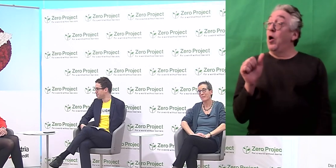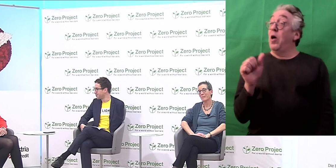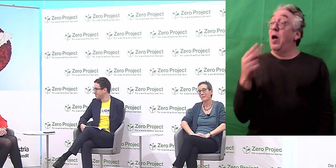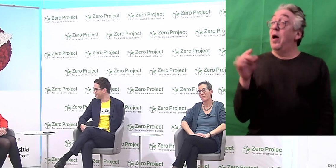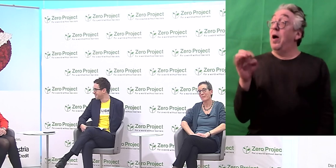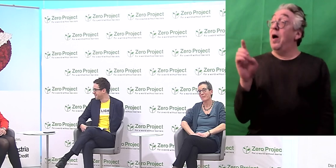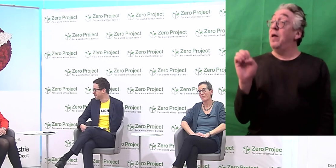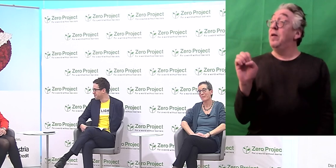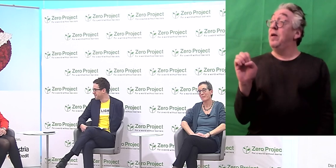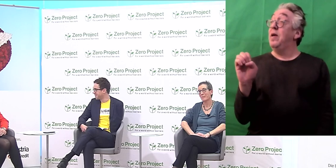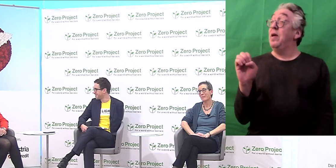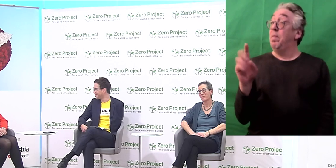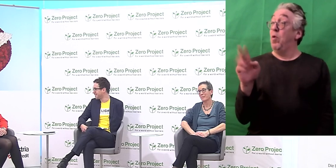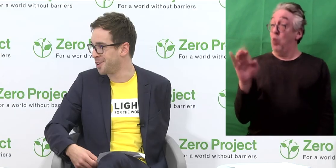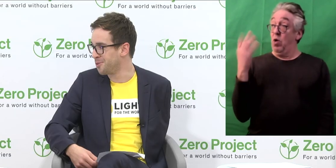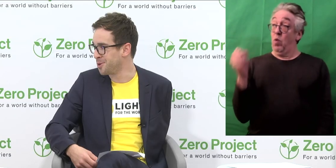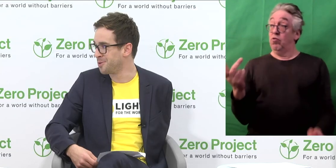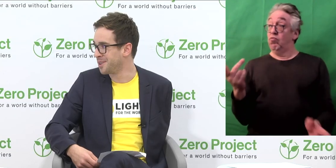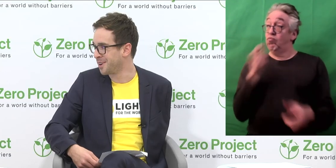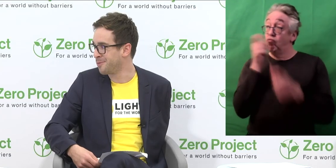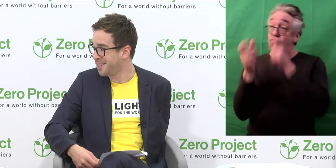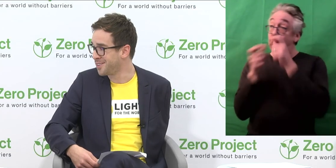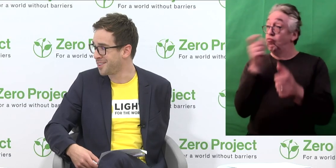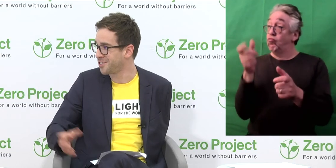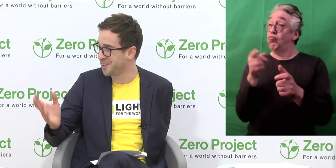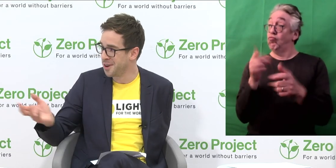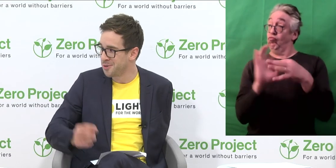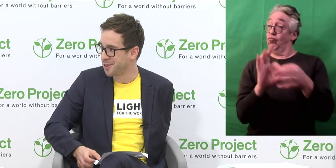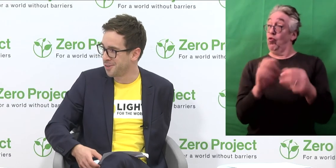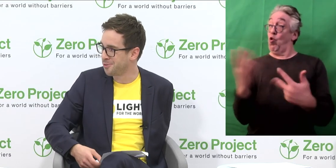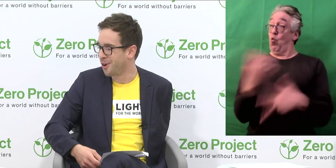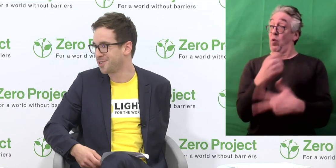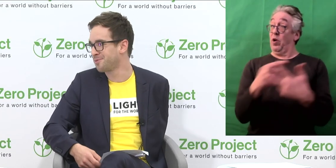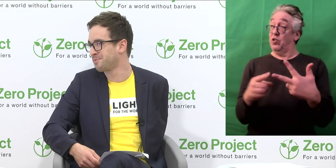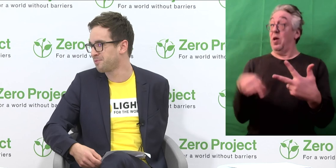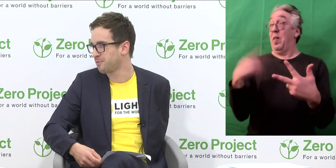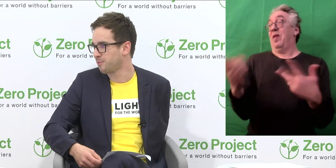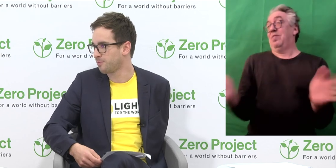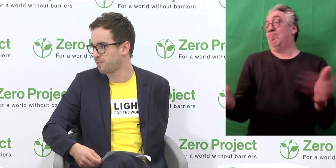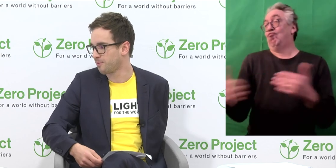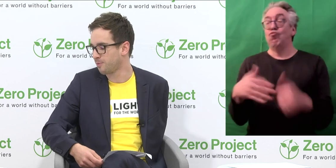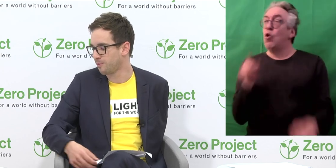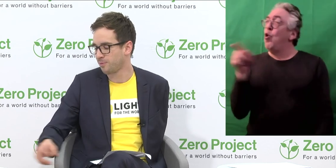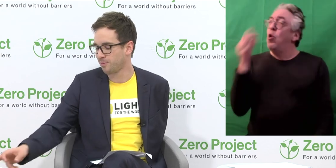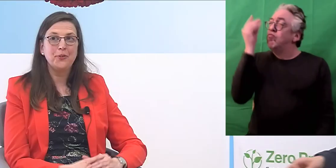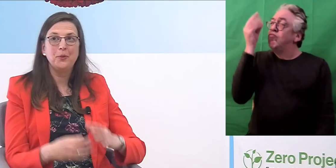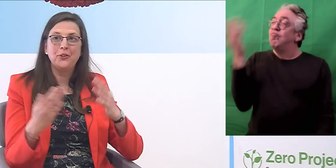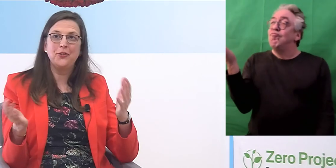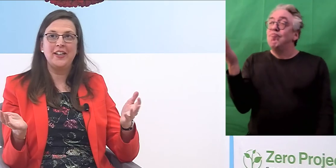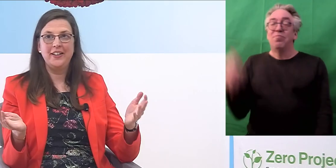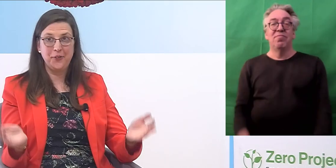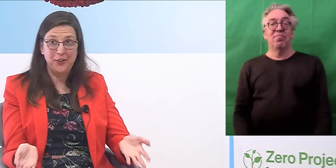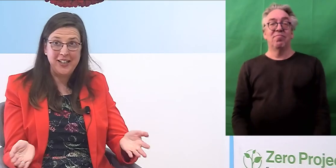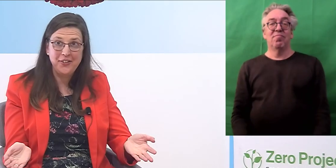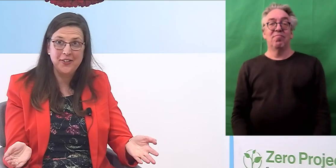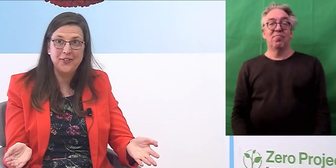closing words on the winners, and then we will end this session. What are your thoughts? I also want to